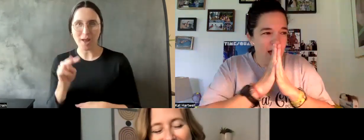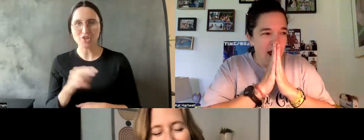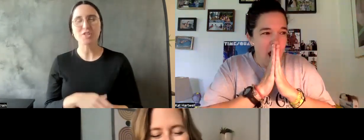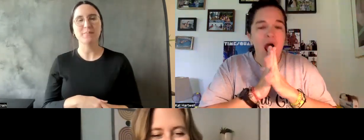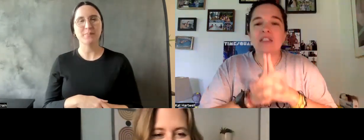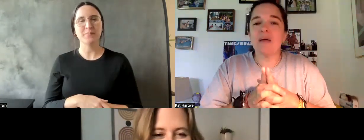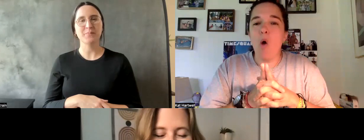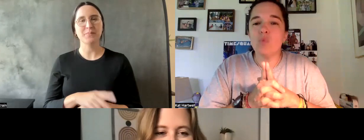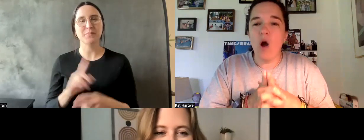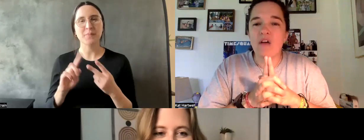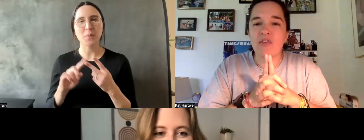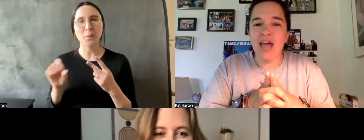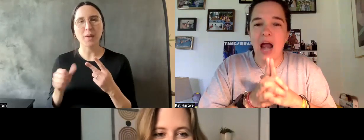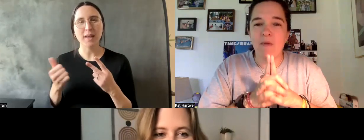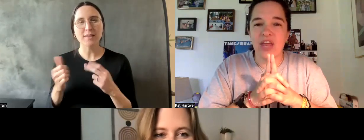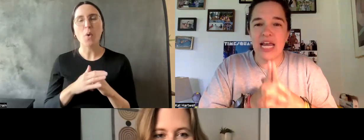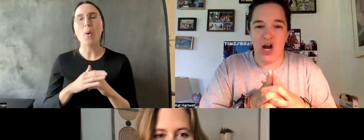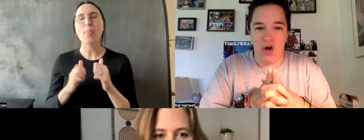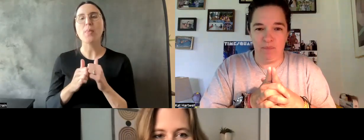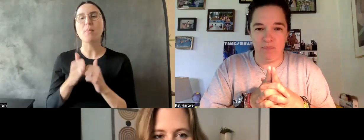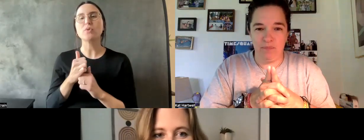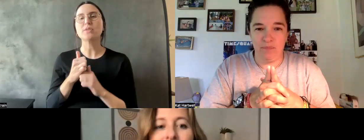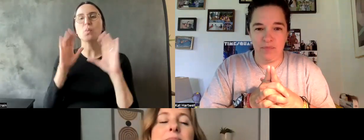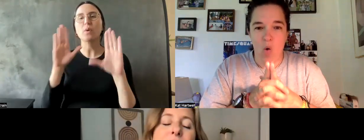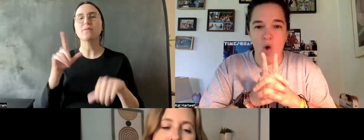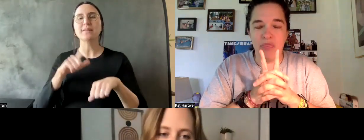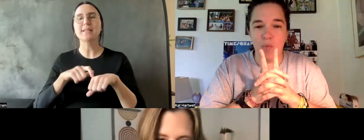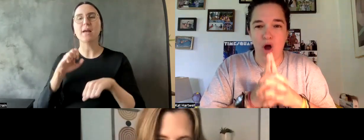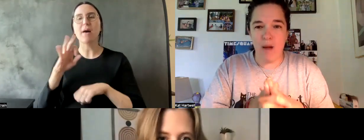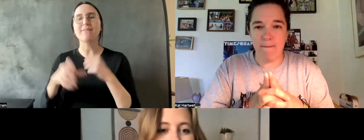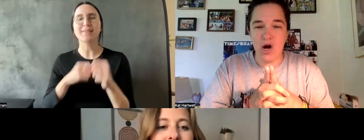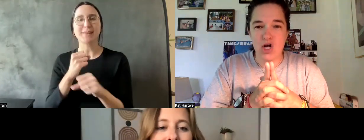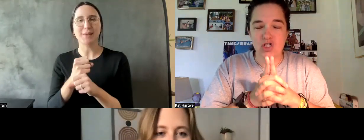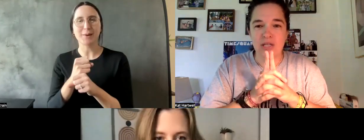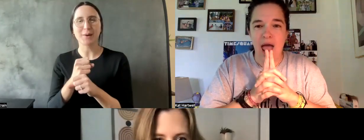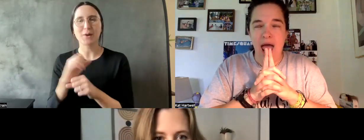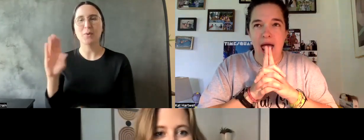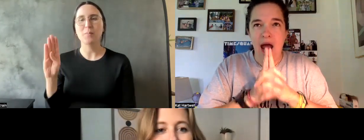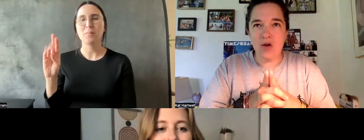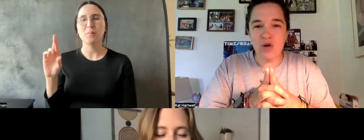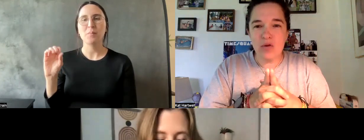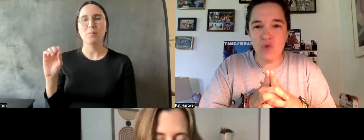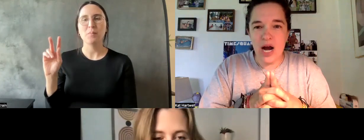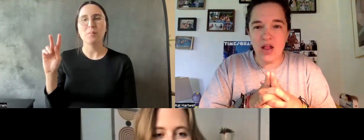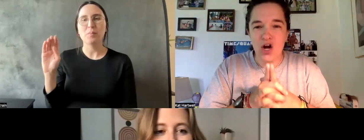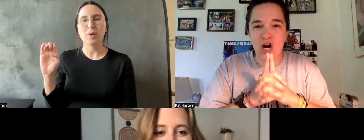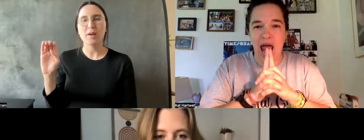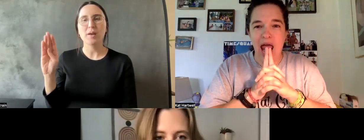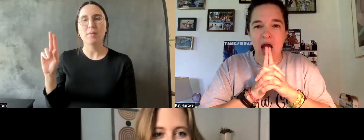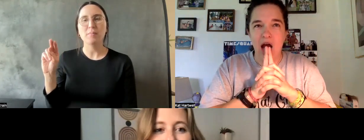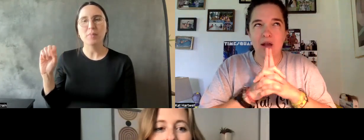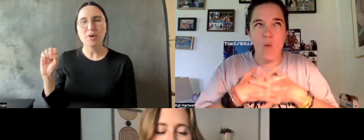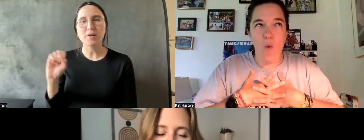And it's the most wonderful time of the year with Brooke Burns, Henry